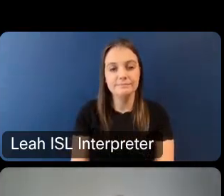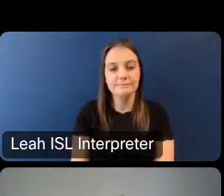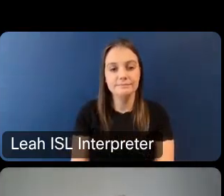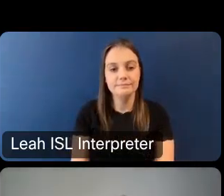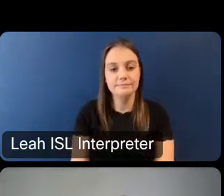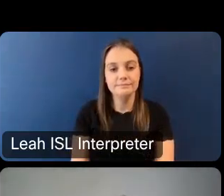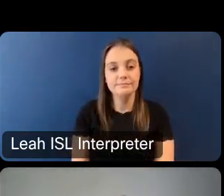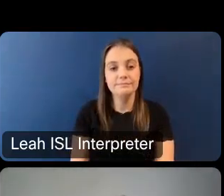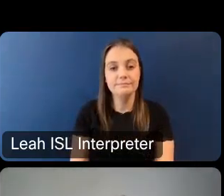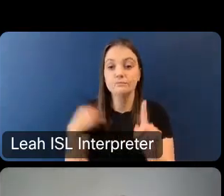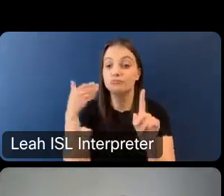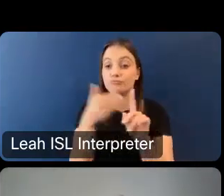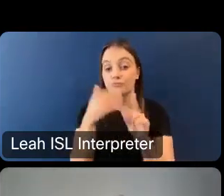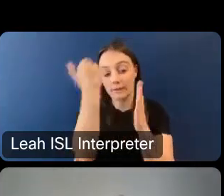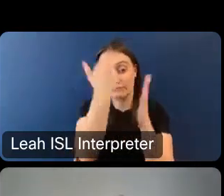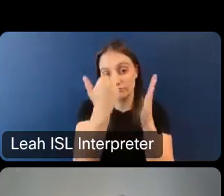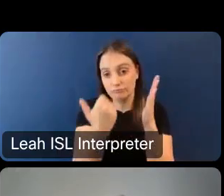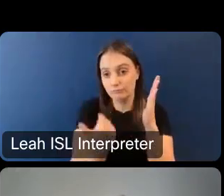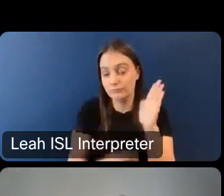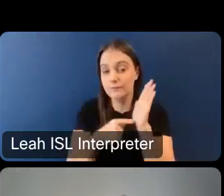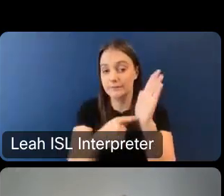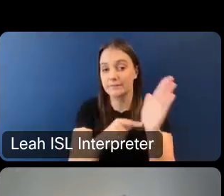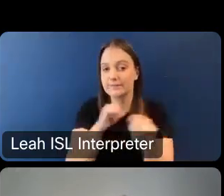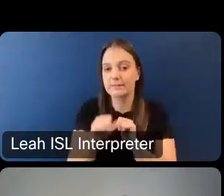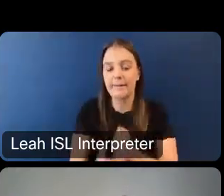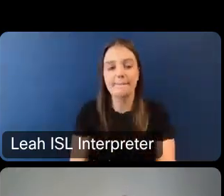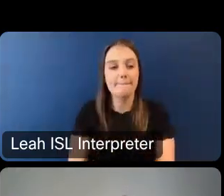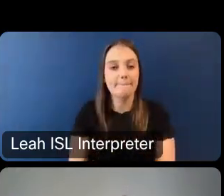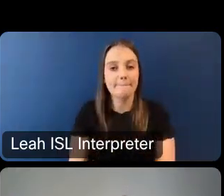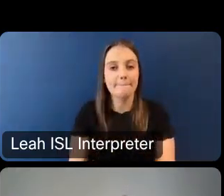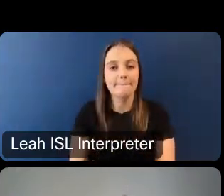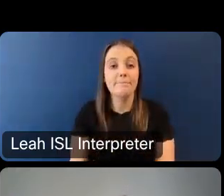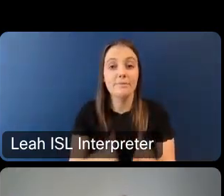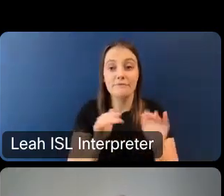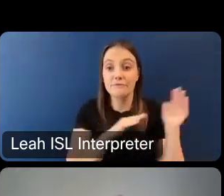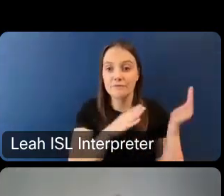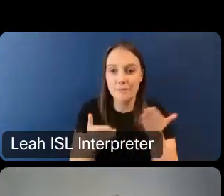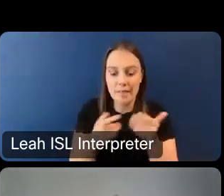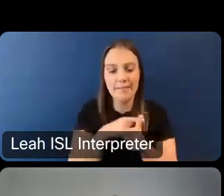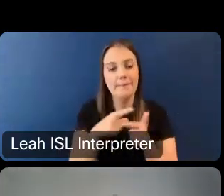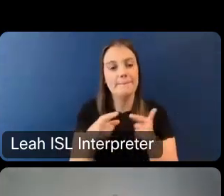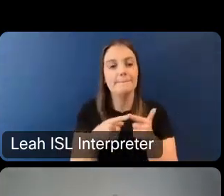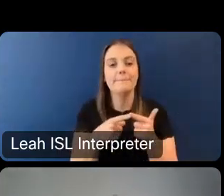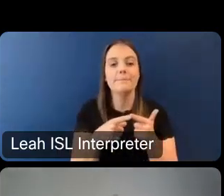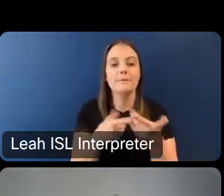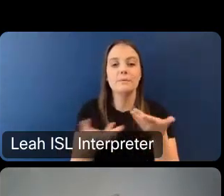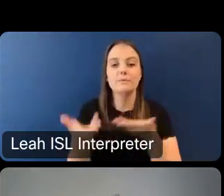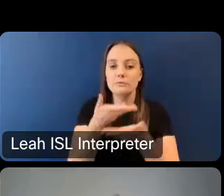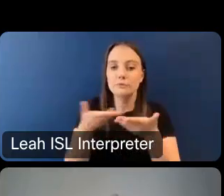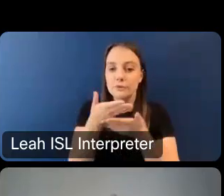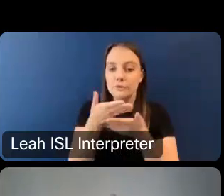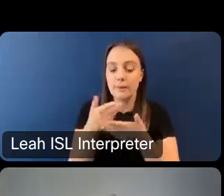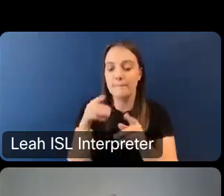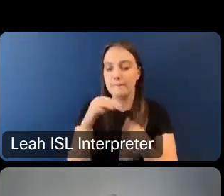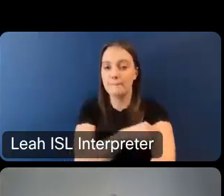So this is what we're going to be speaking to you about today. We've done our little welcome. We're going to talk to you about our wicked problem